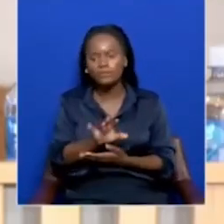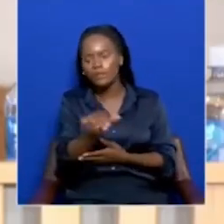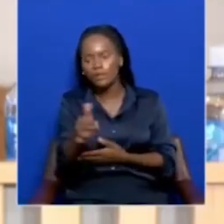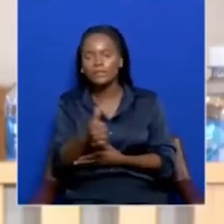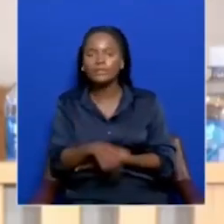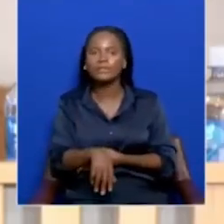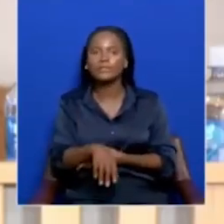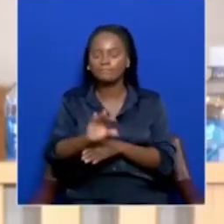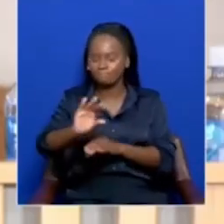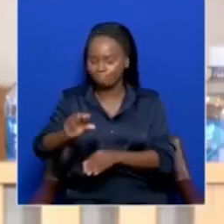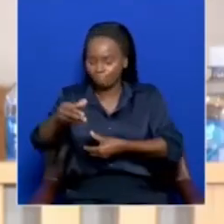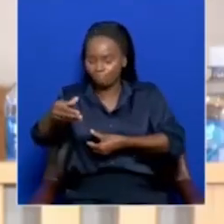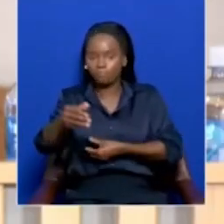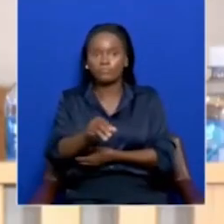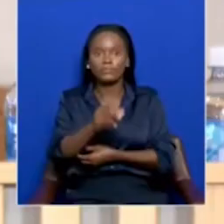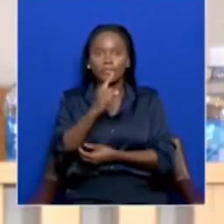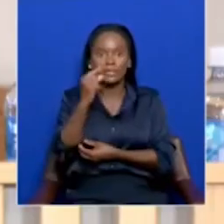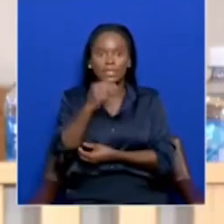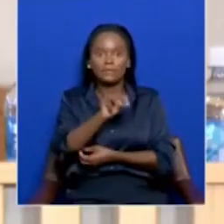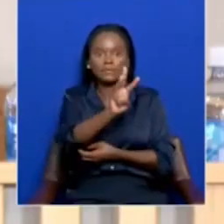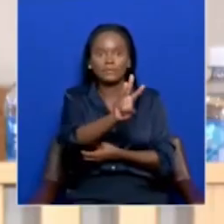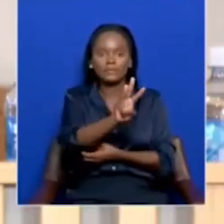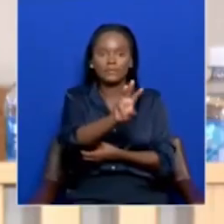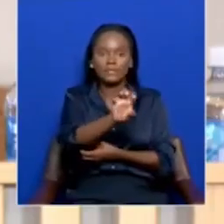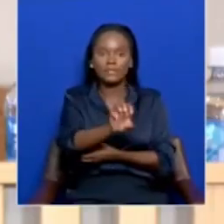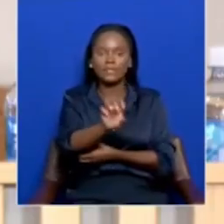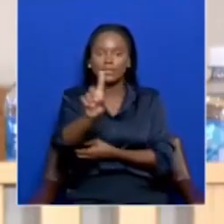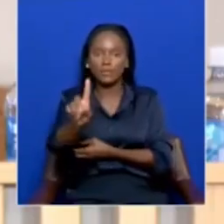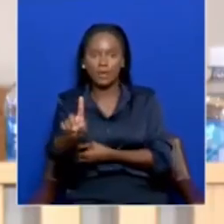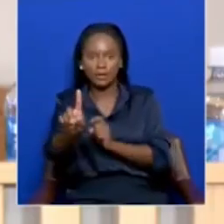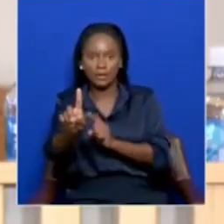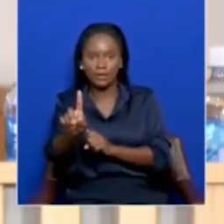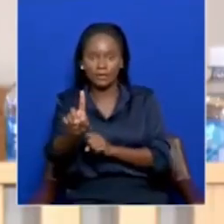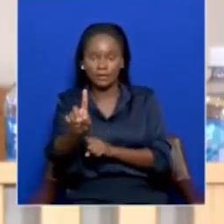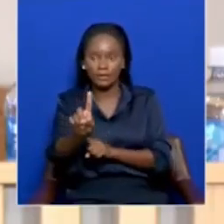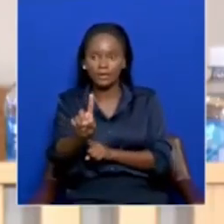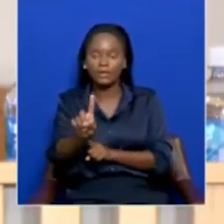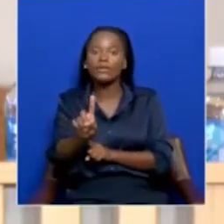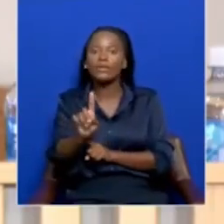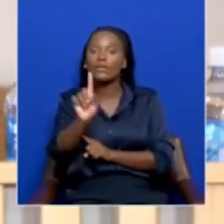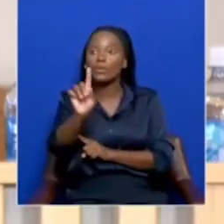first document in your annexure file, starting at page 1.